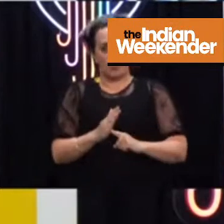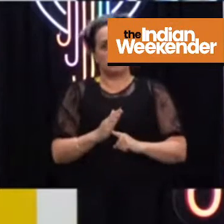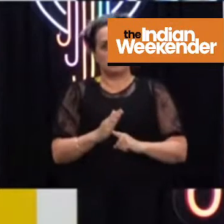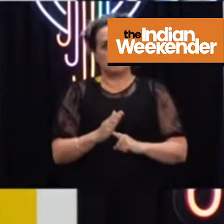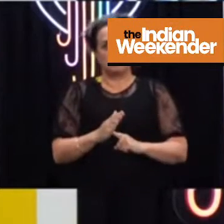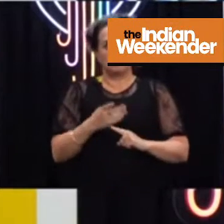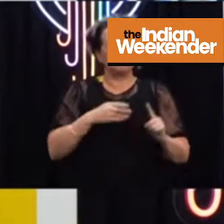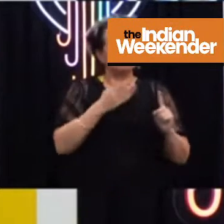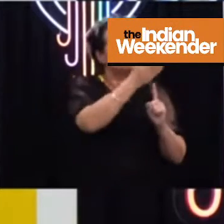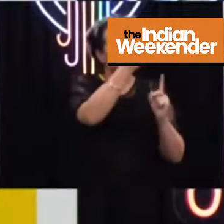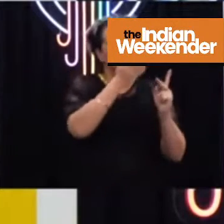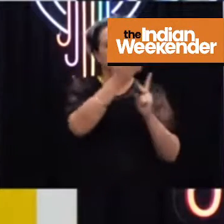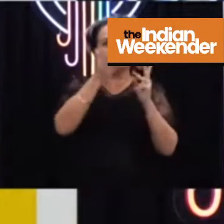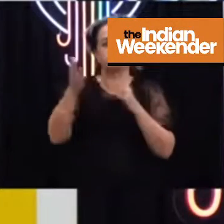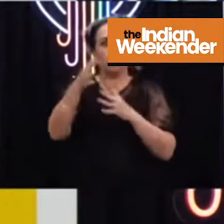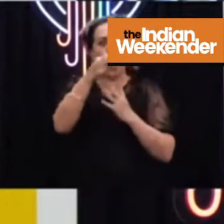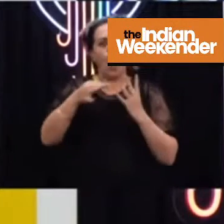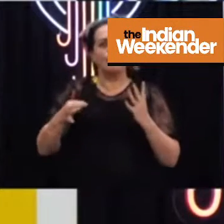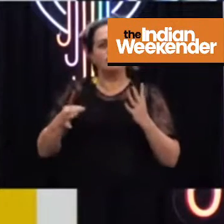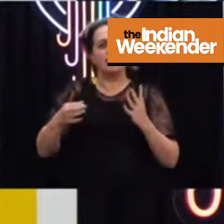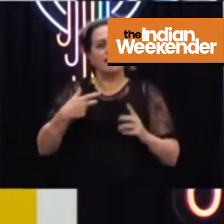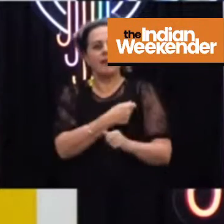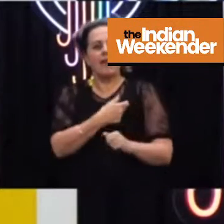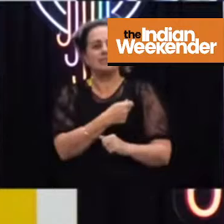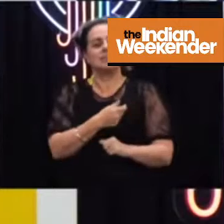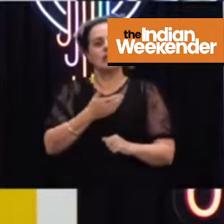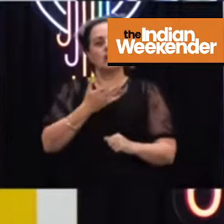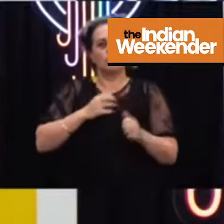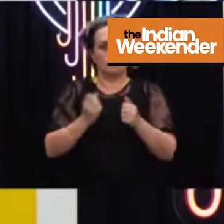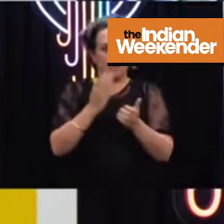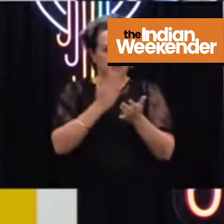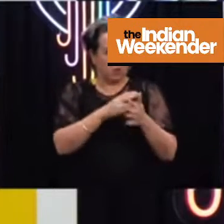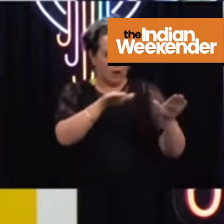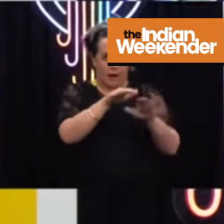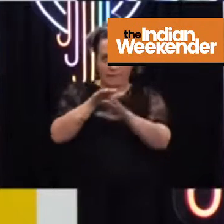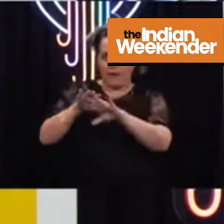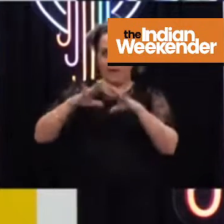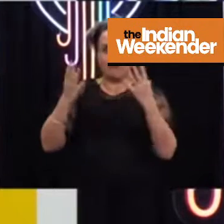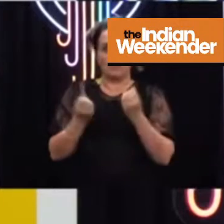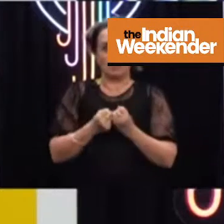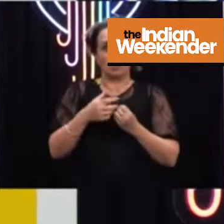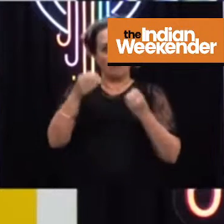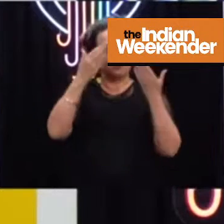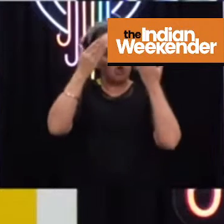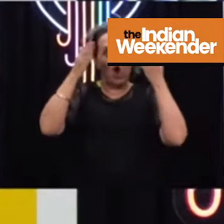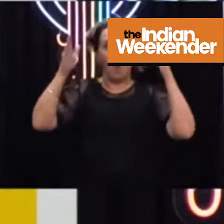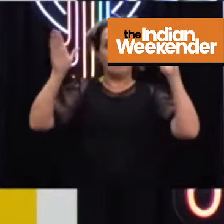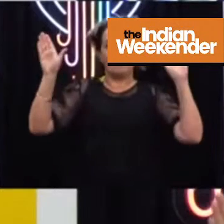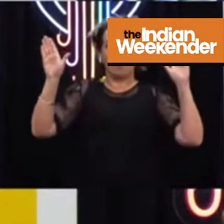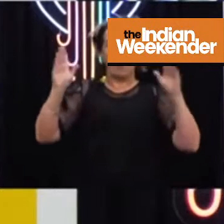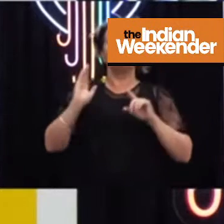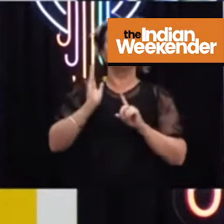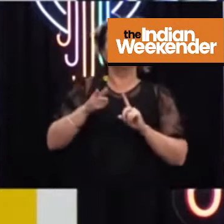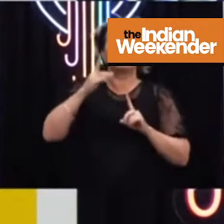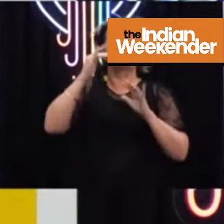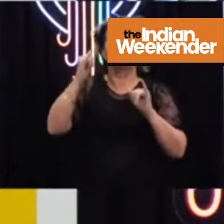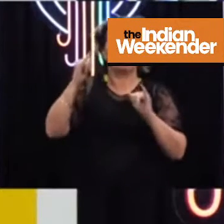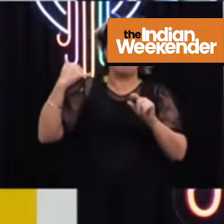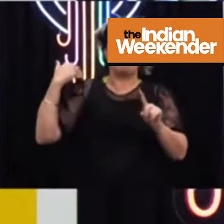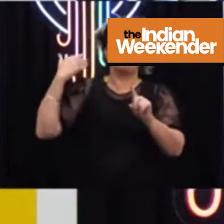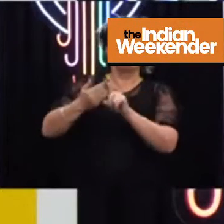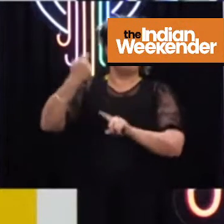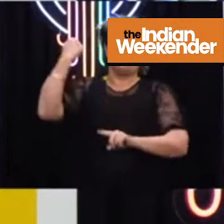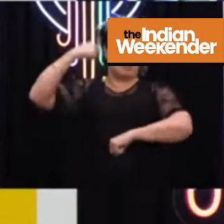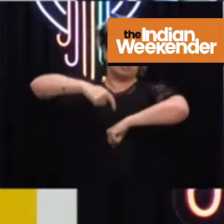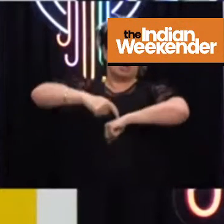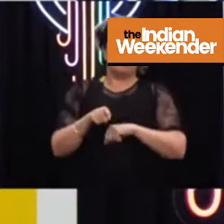our portfolio was all about how do we make sure that we're covering all our bases, keeping all our options open while everything's in a trial stage.